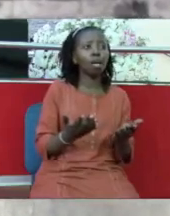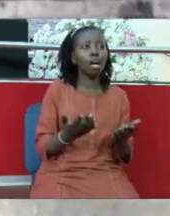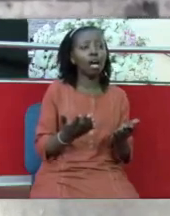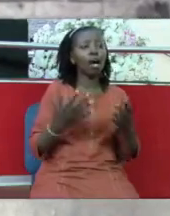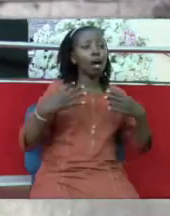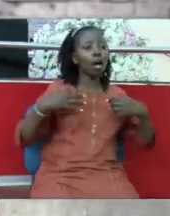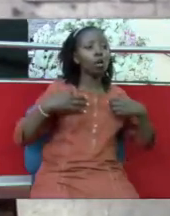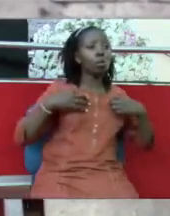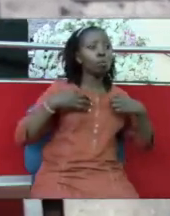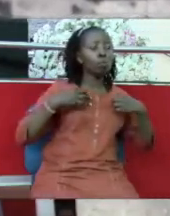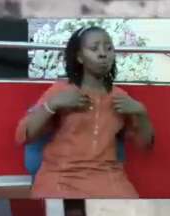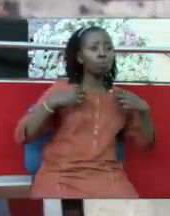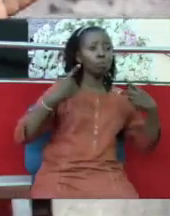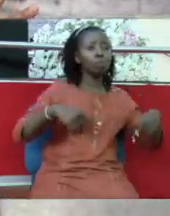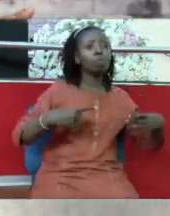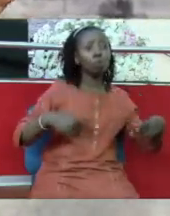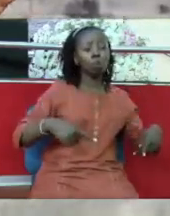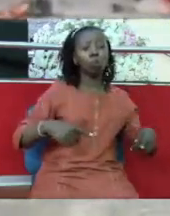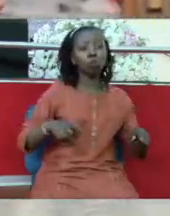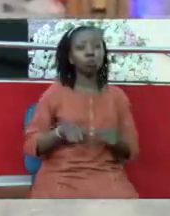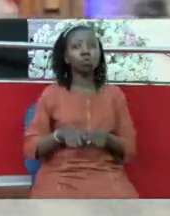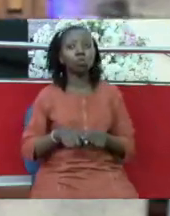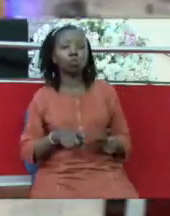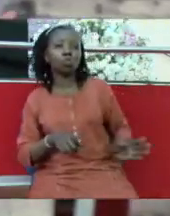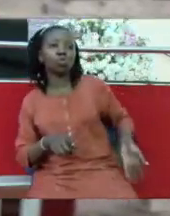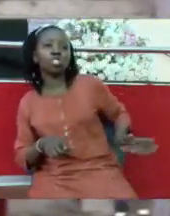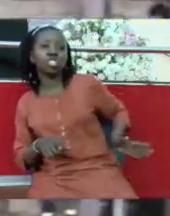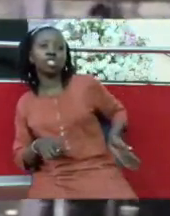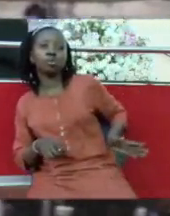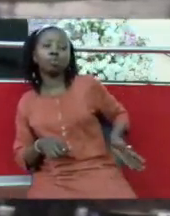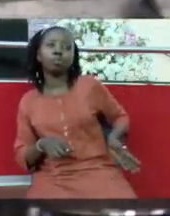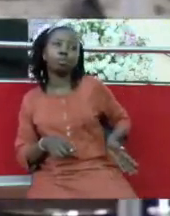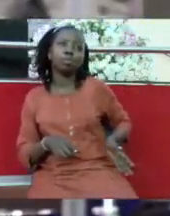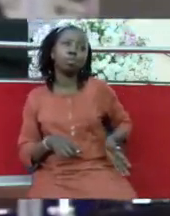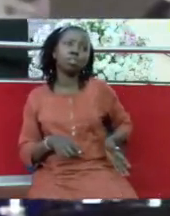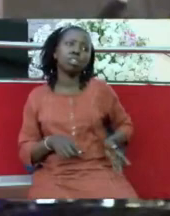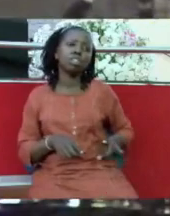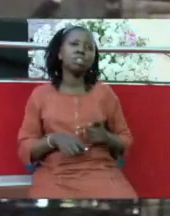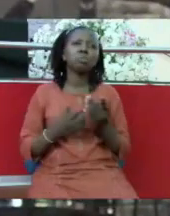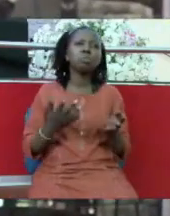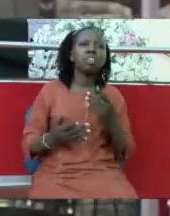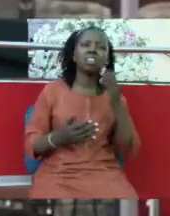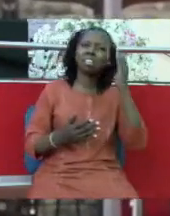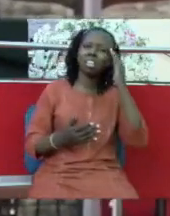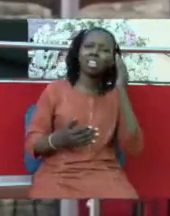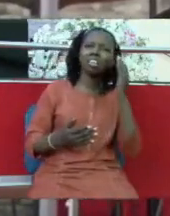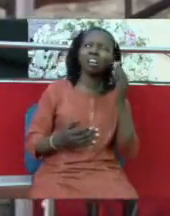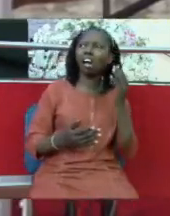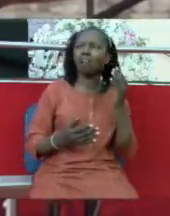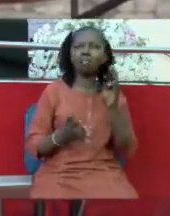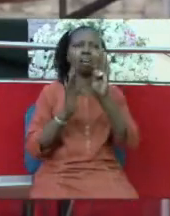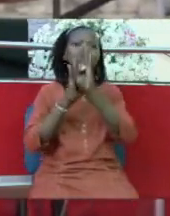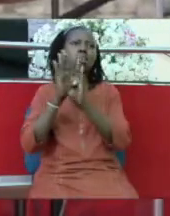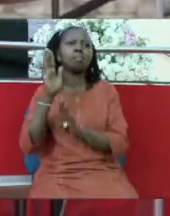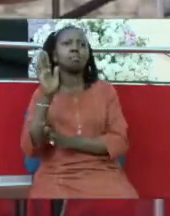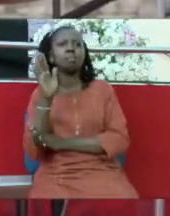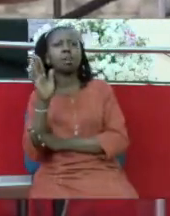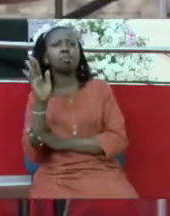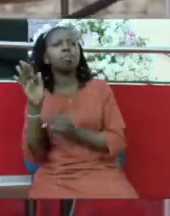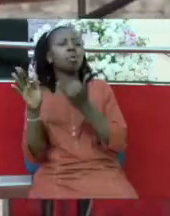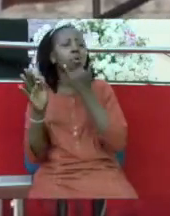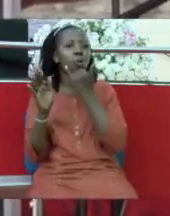Biblia inatulinganisha na kondoo. Now I don't want you to say the Bible is being rude. Sitaki useme kwamba Biblia haisemi